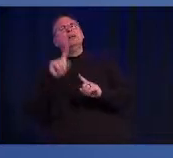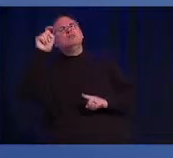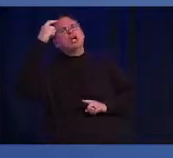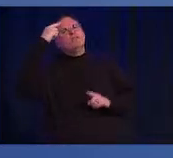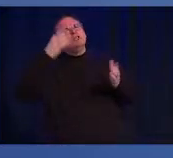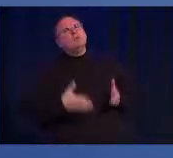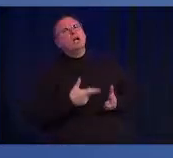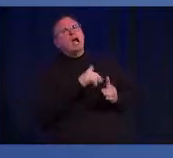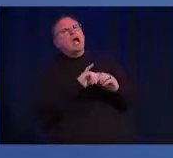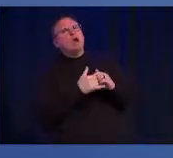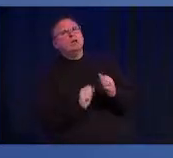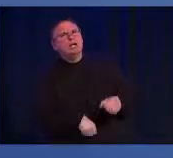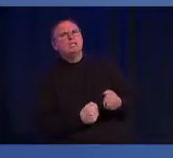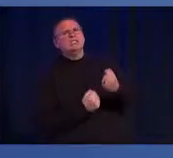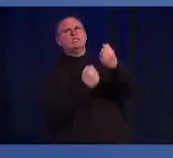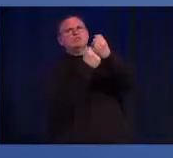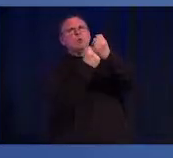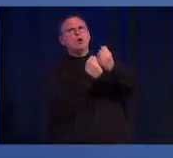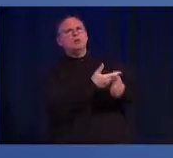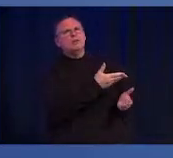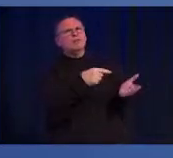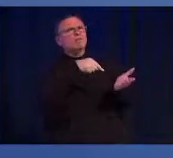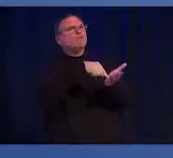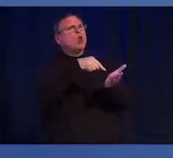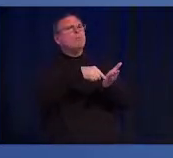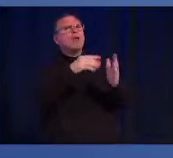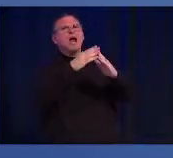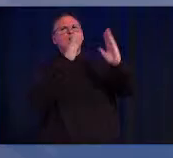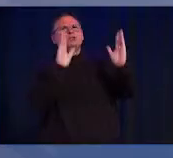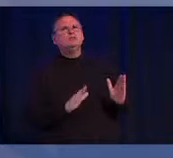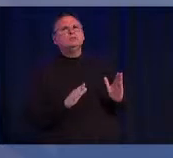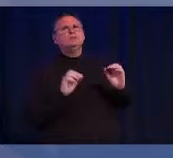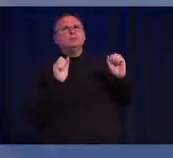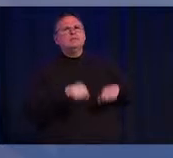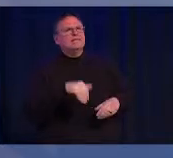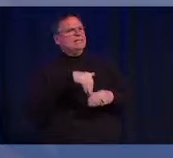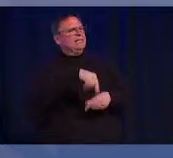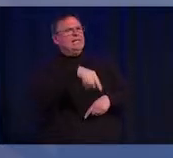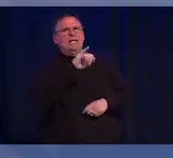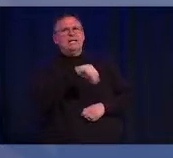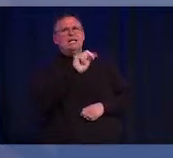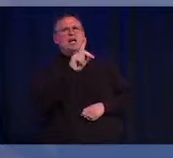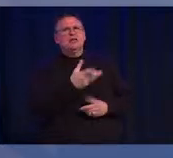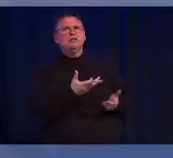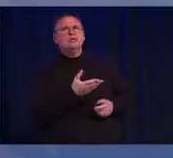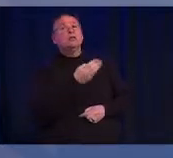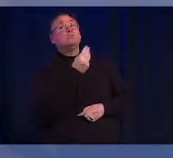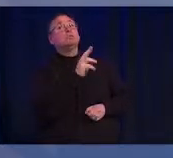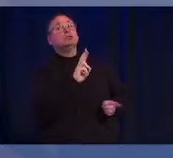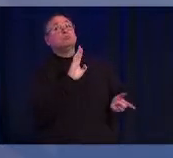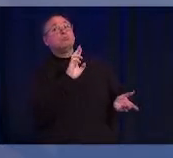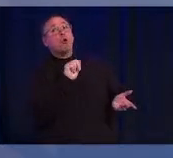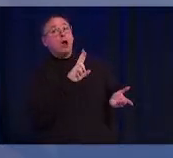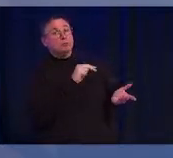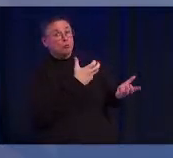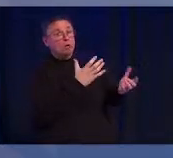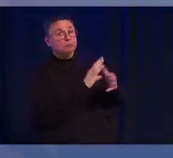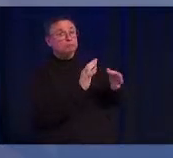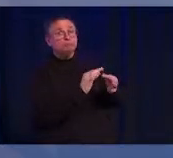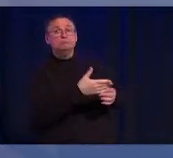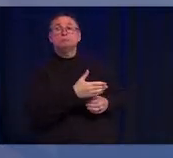in Indiana? Mr. Braun, this is your question first. So affordable housing is one of the things I hear, along with